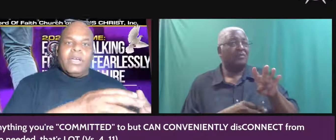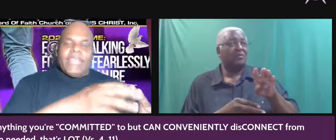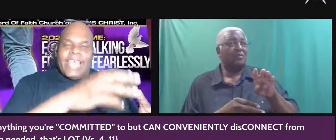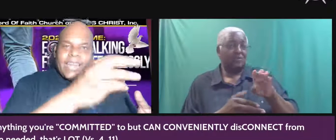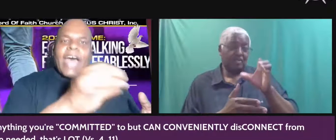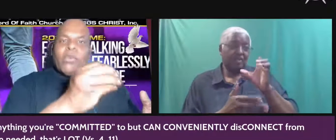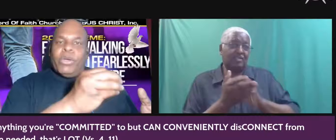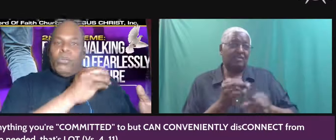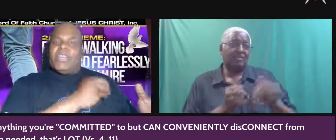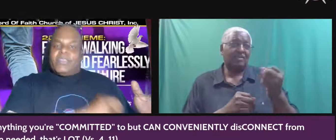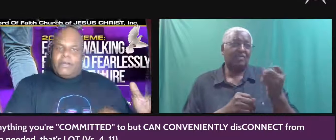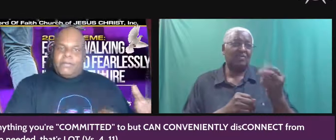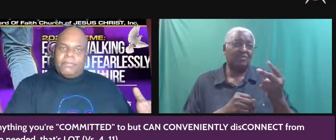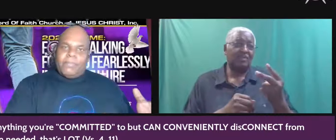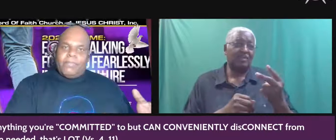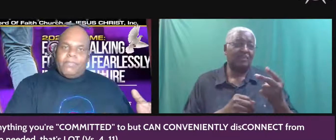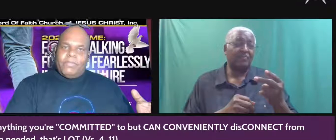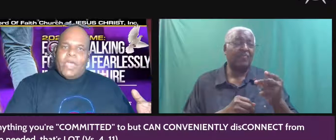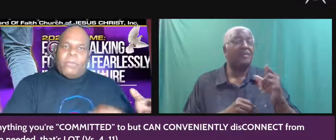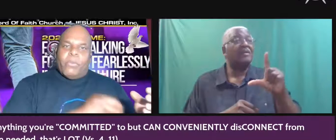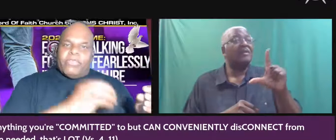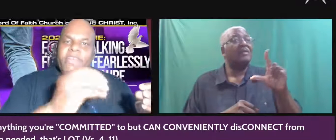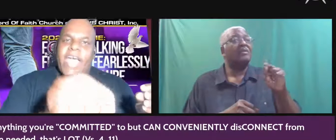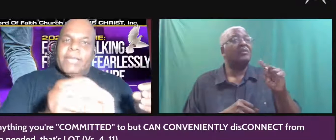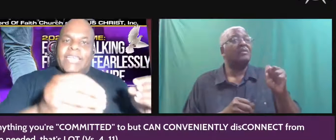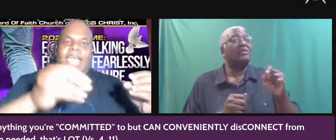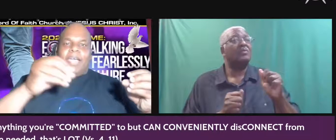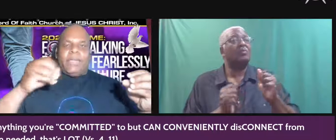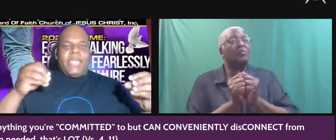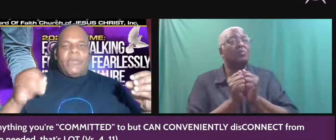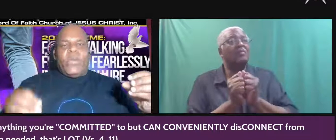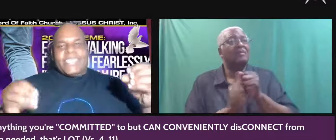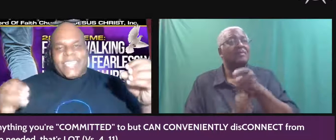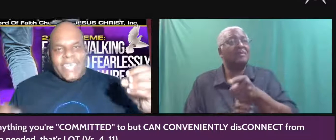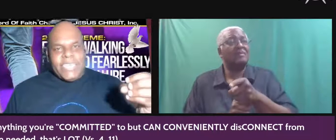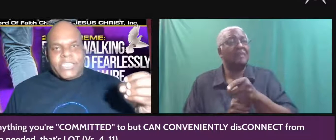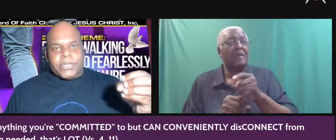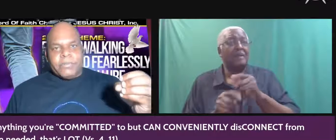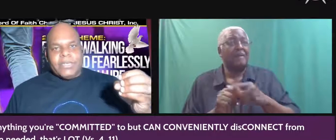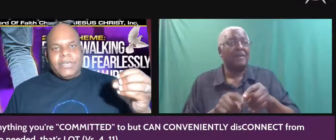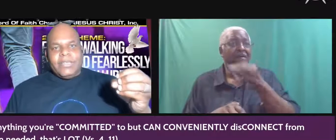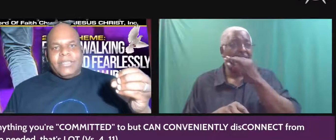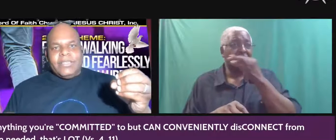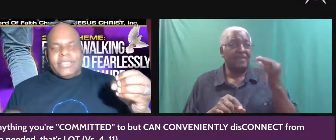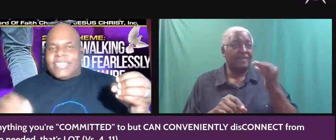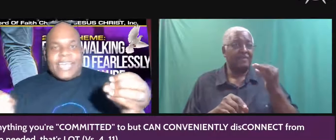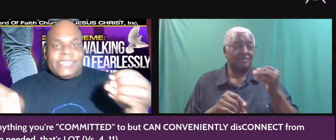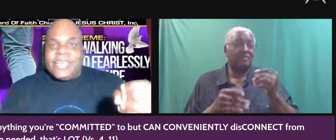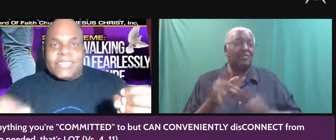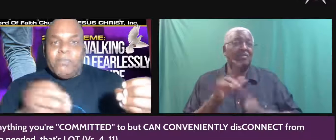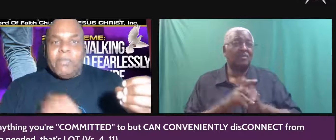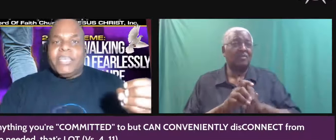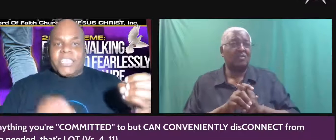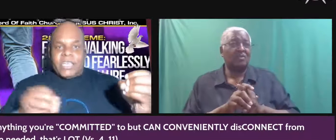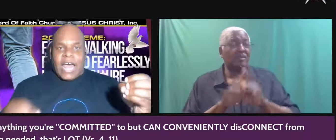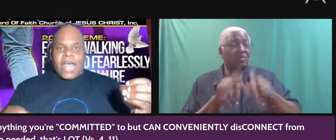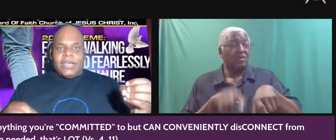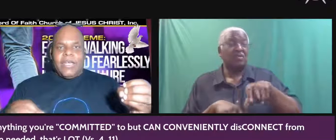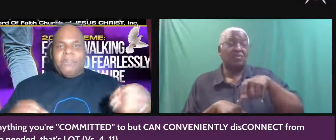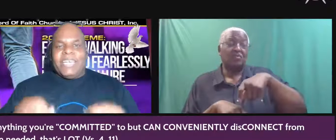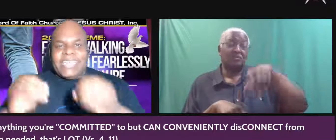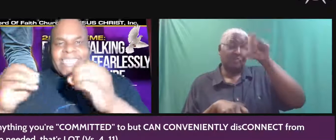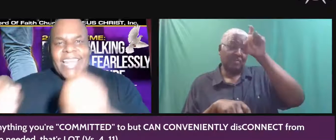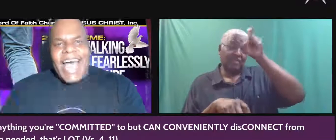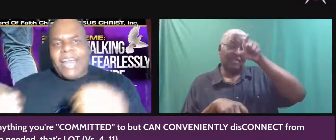12 that Lot went with them. But when famine came and they went to Egypt, The text doesn't mention